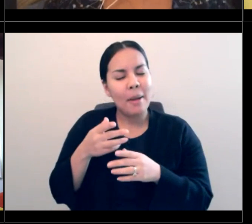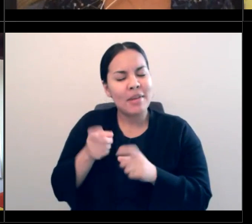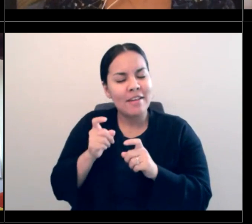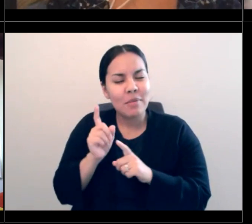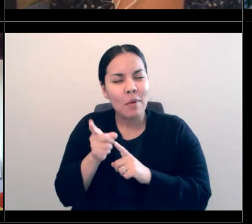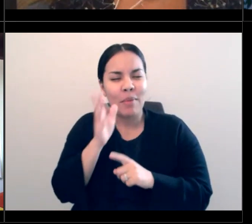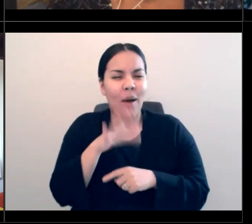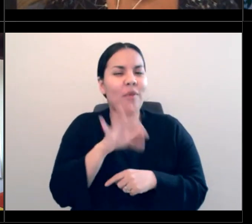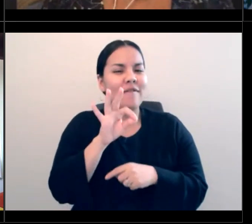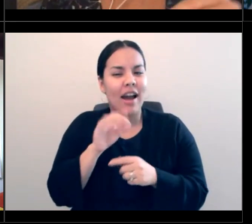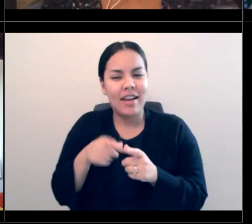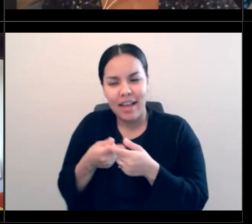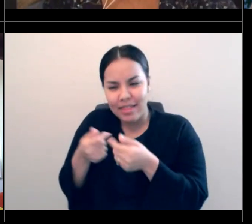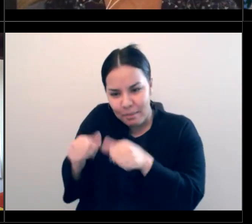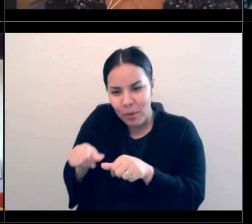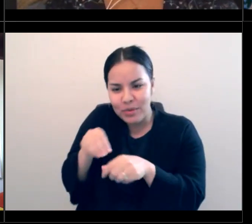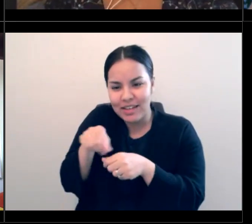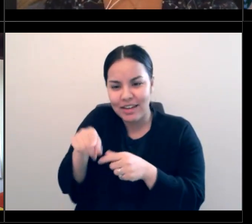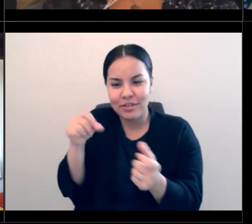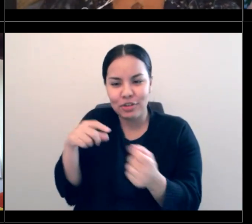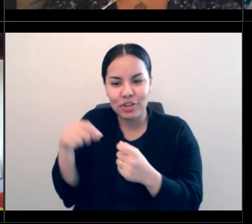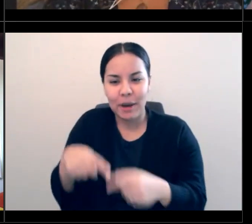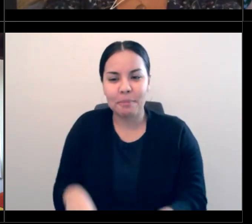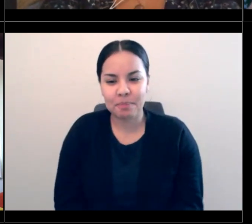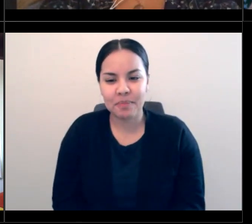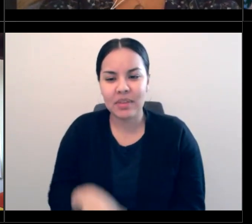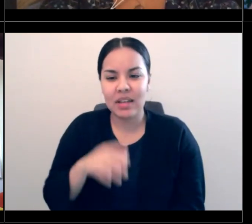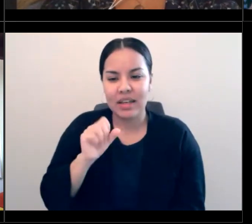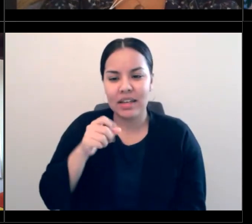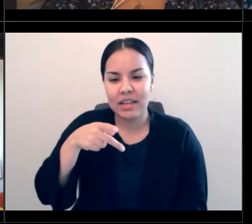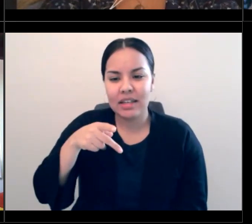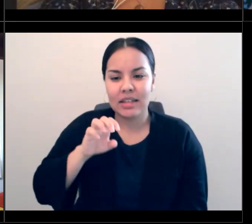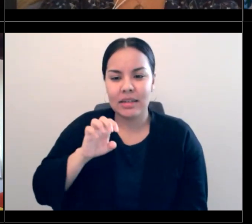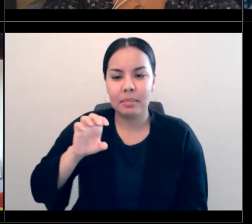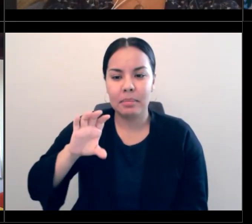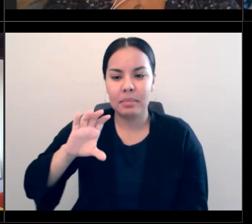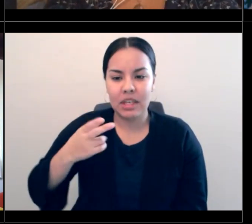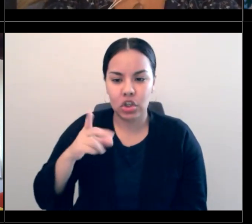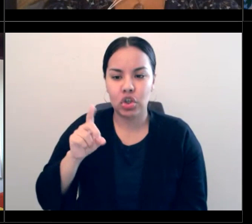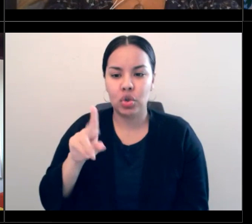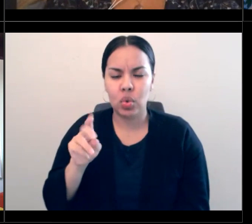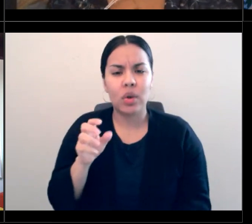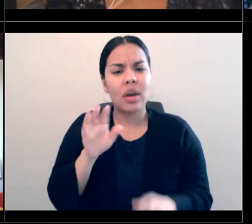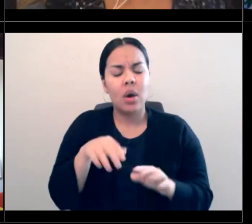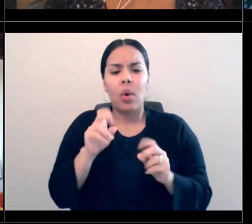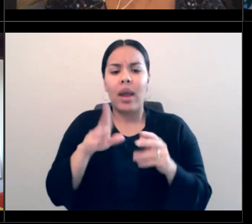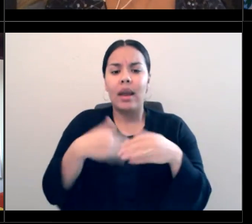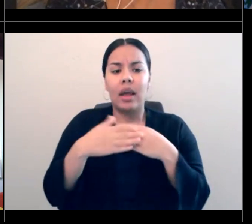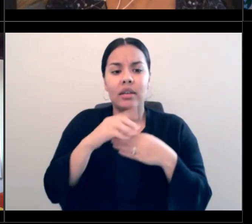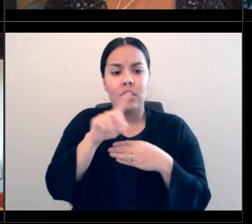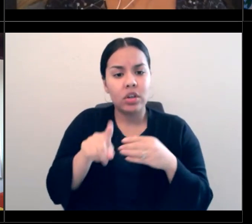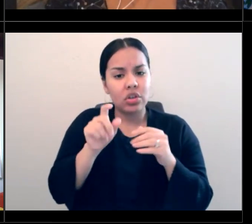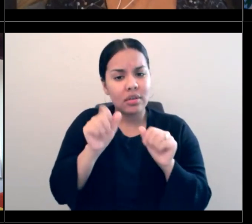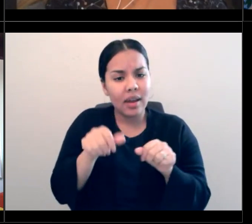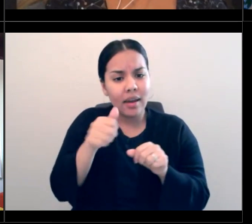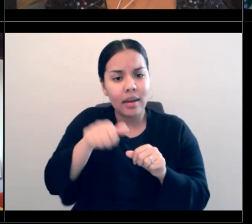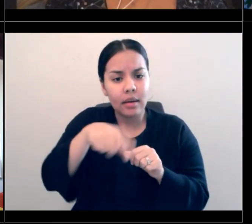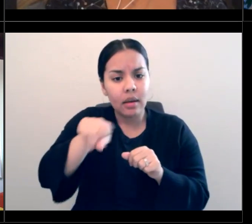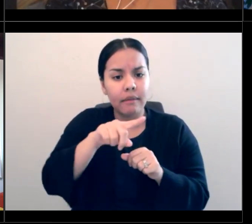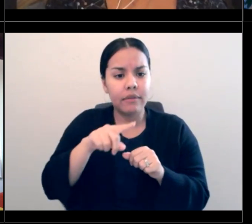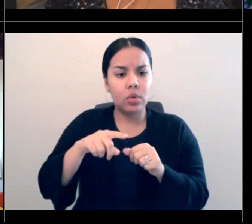chat. Okay. Let's see. And then next one, could any of you speak to the potential Twitter has to connect